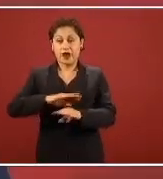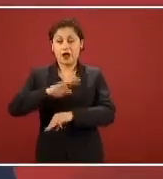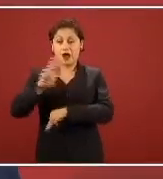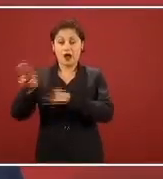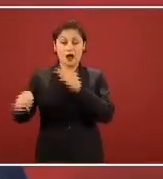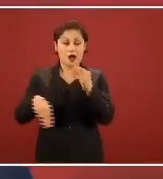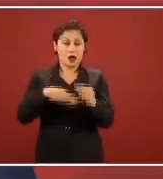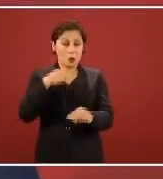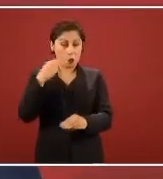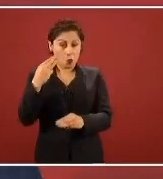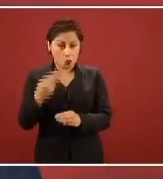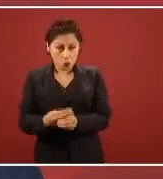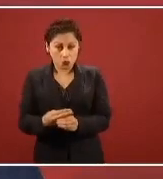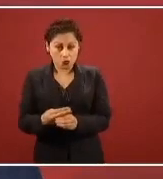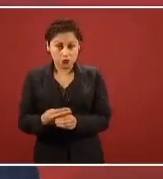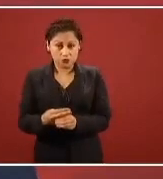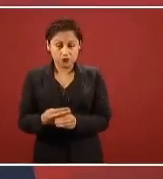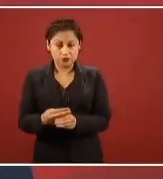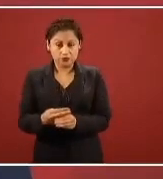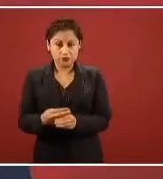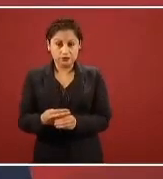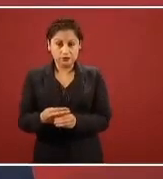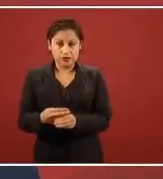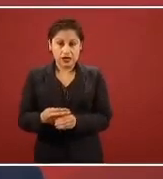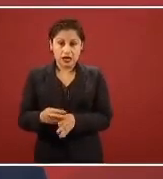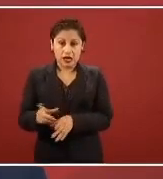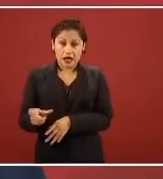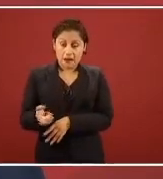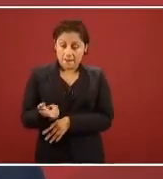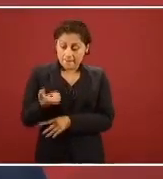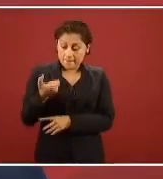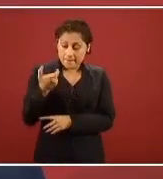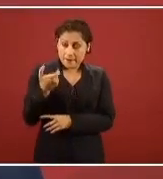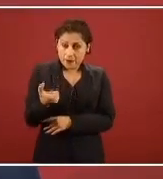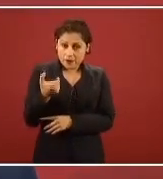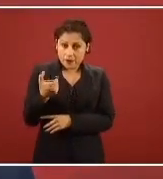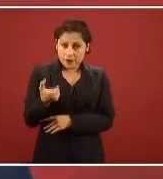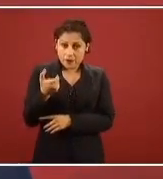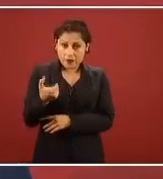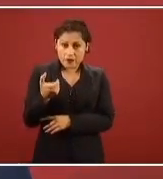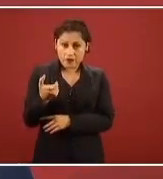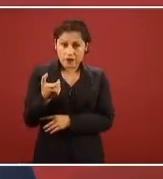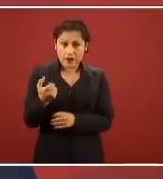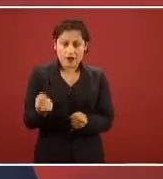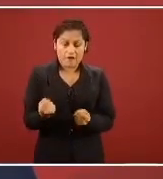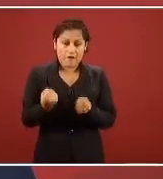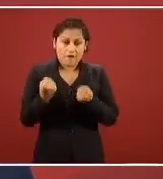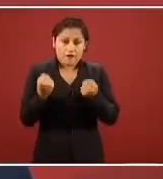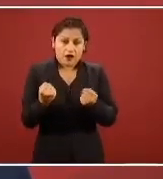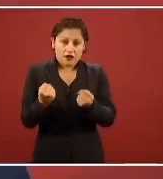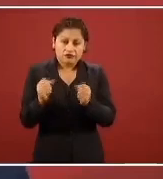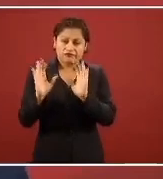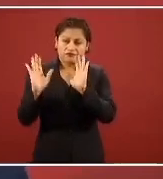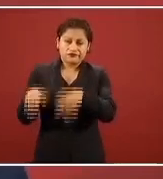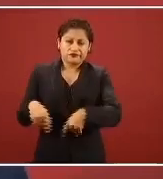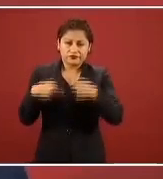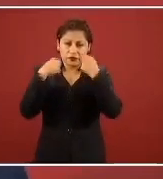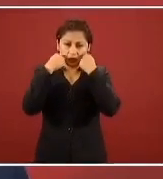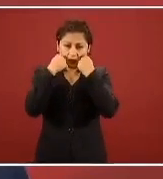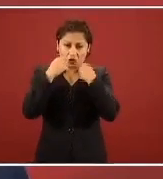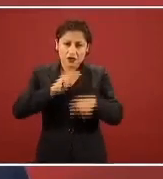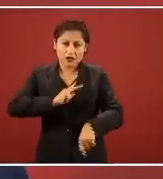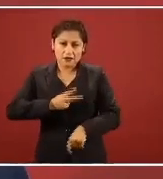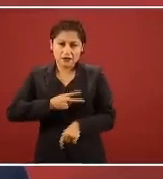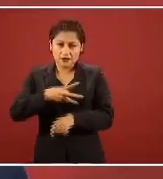fortalecido, that se ha apreciado, has been appreciated, a pesar del coronavirus, even with the coronavirus, is the